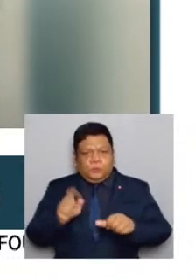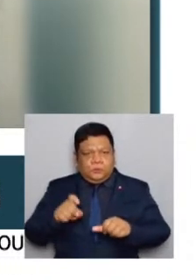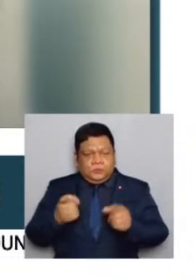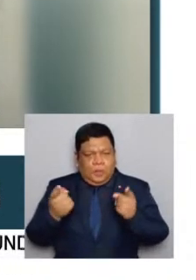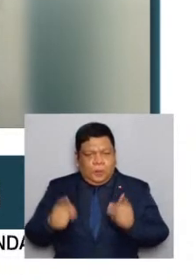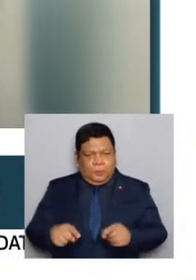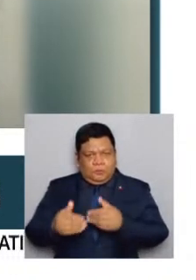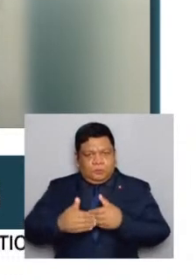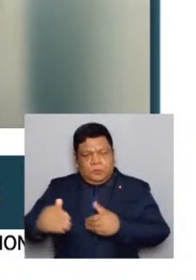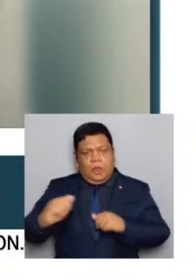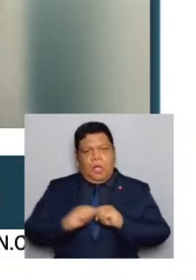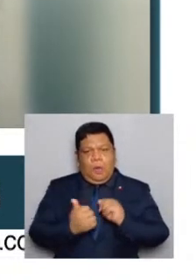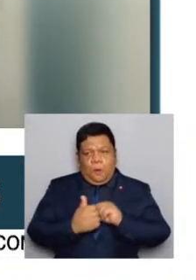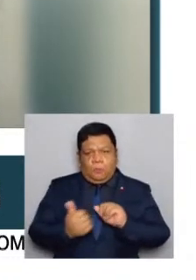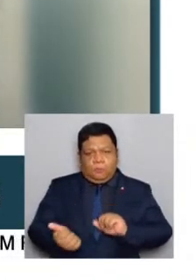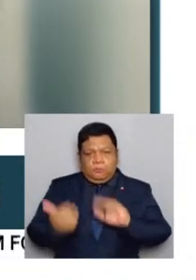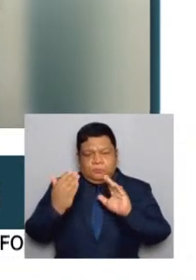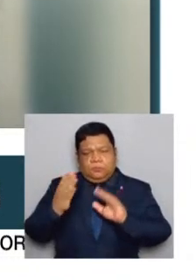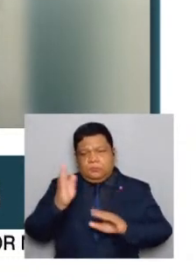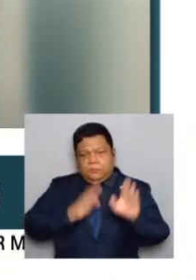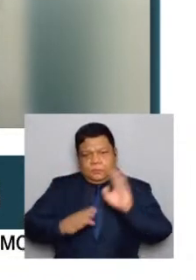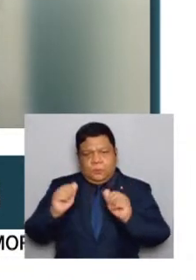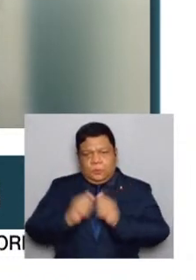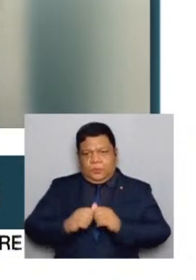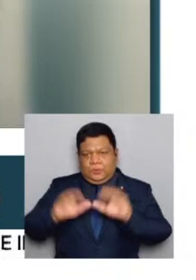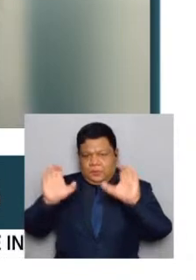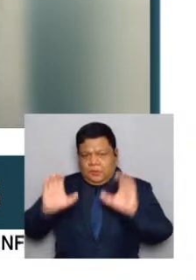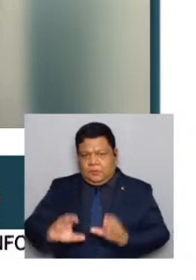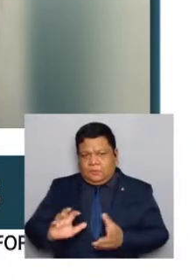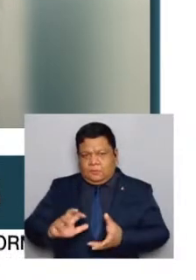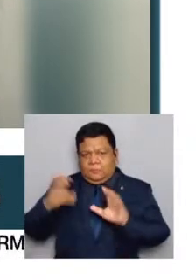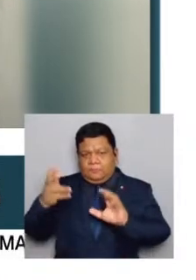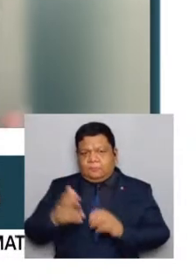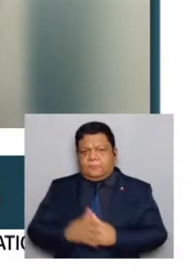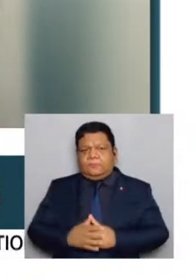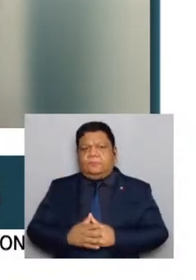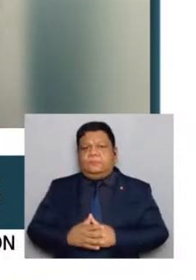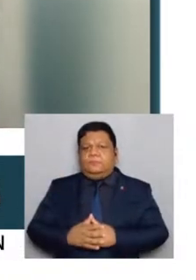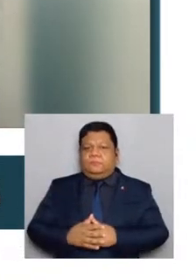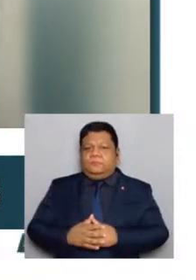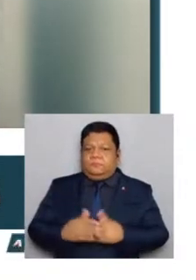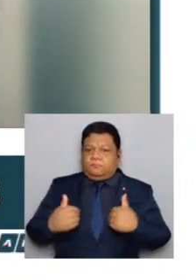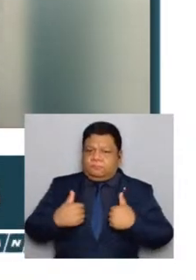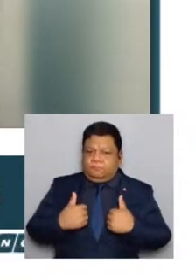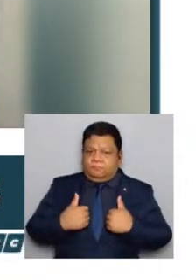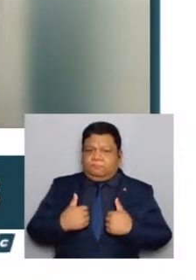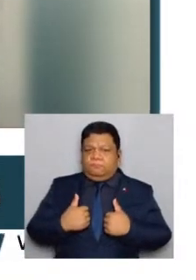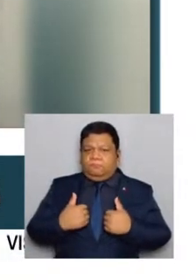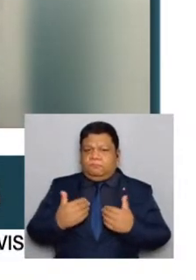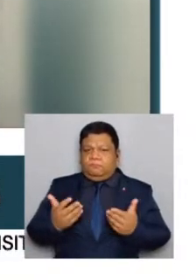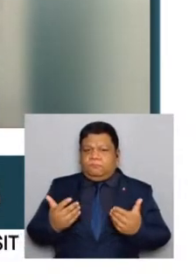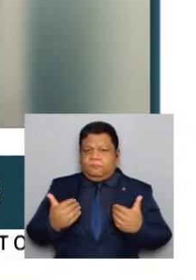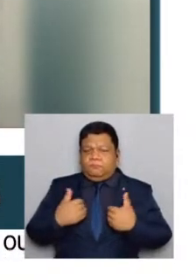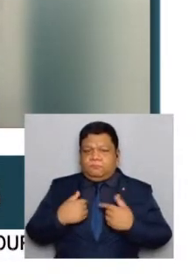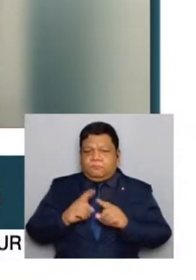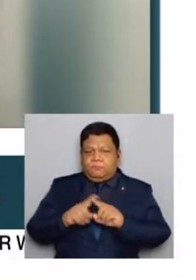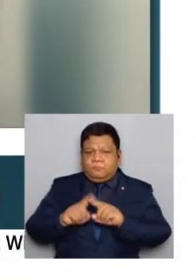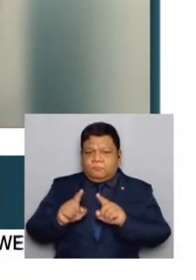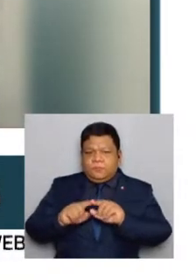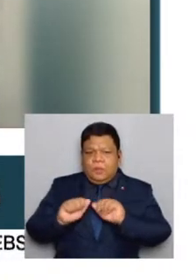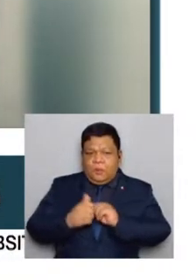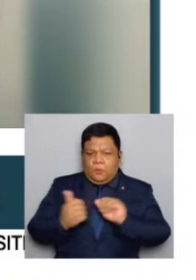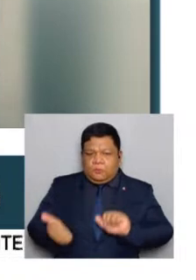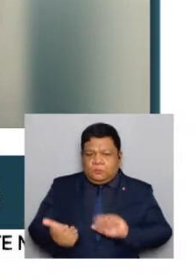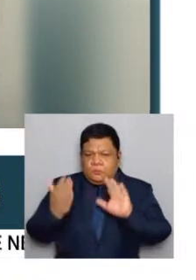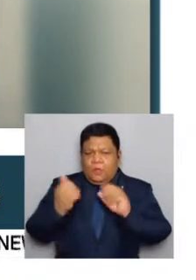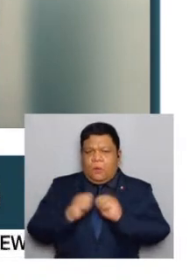in addressing climate crisis. So having their voice heard and having their ideas on how to address it and support